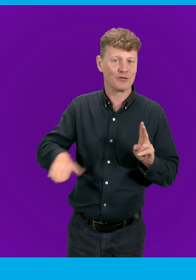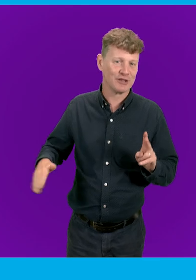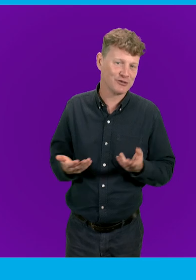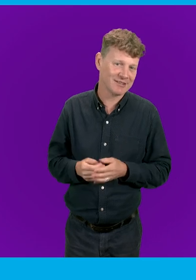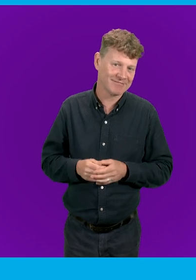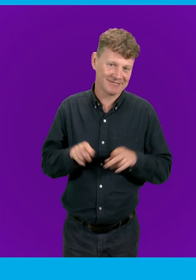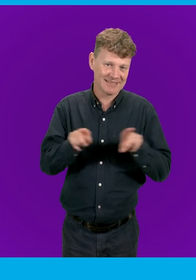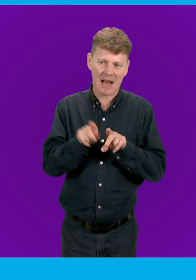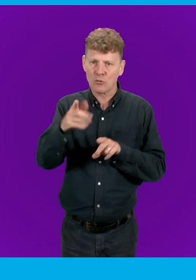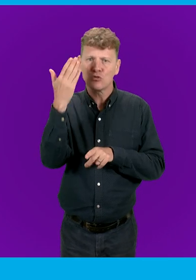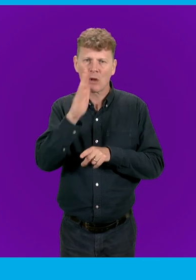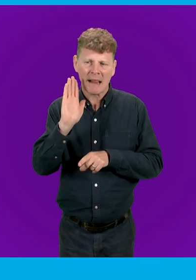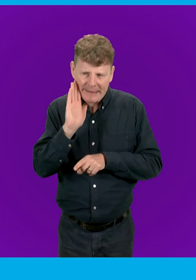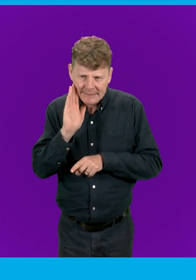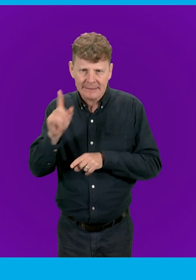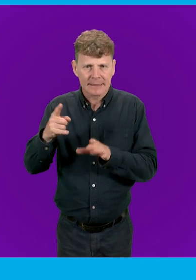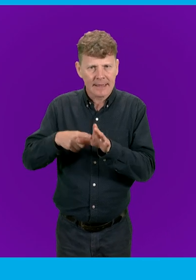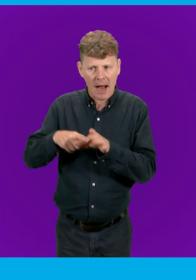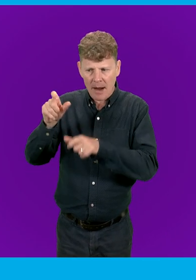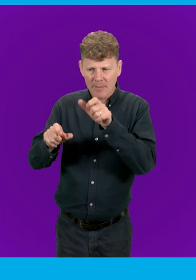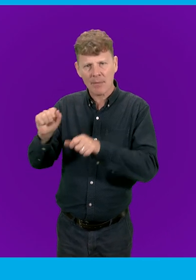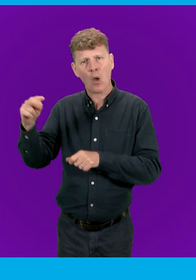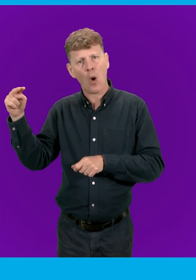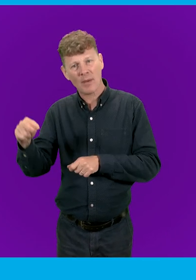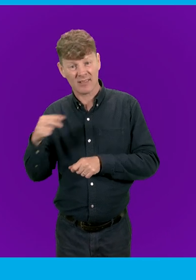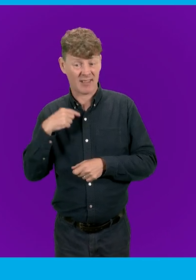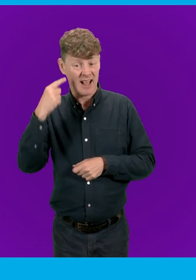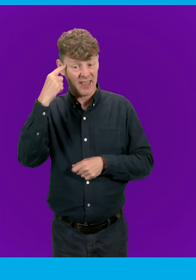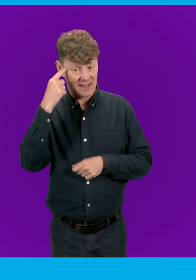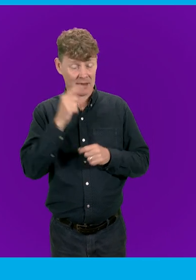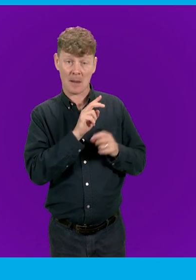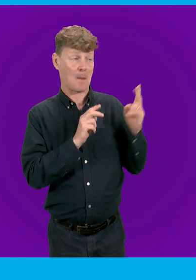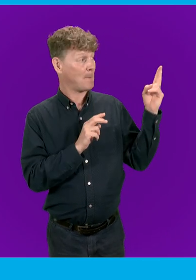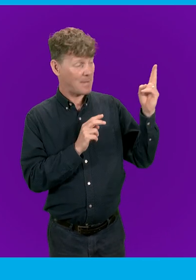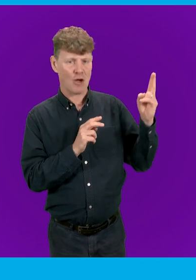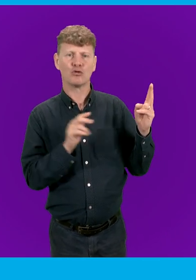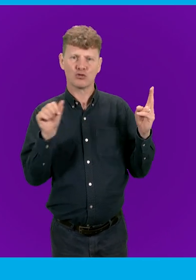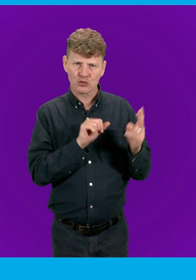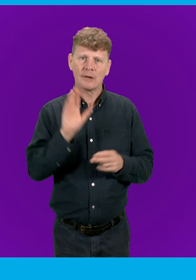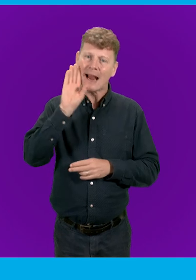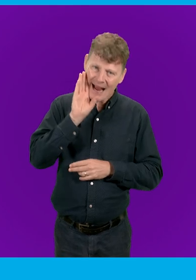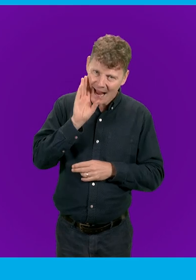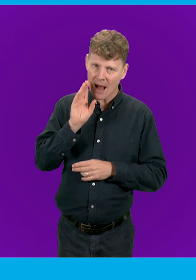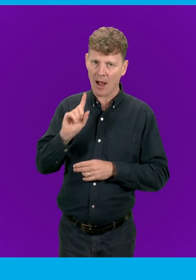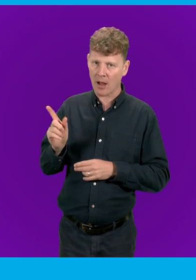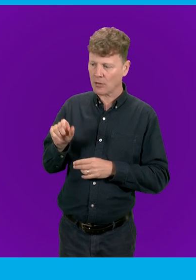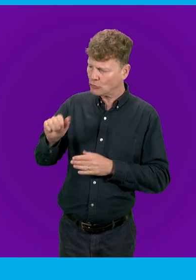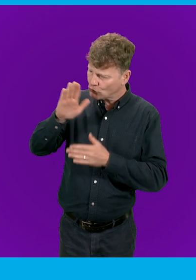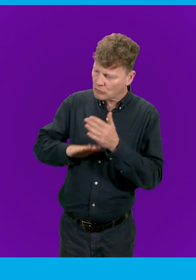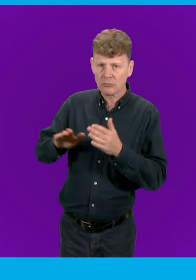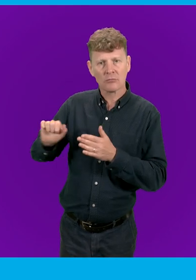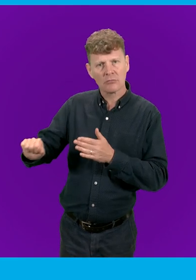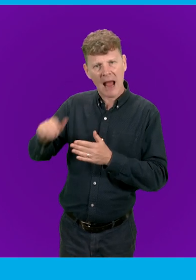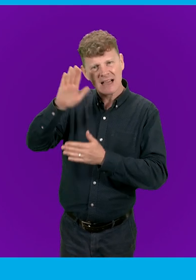like schools listening to the younger opinions, I think parents hearing what their children are experiencing